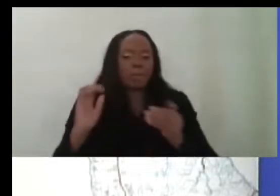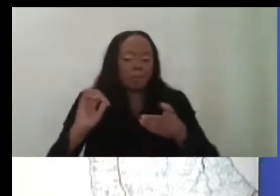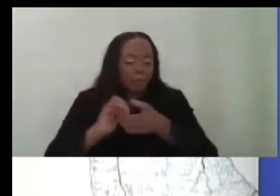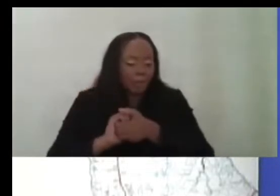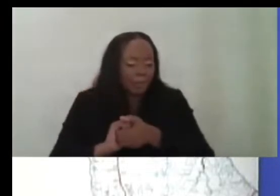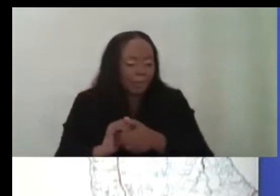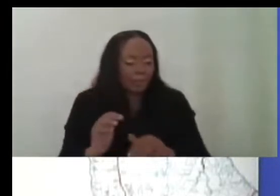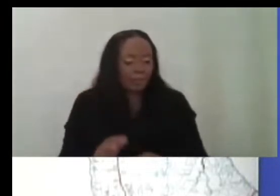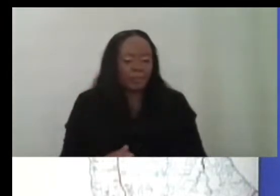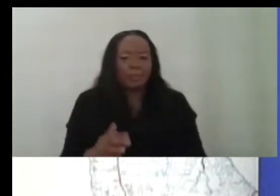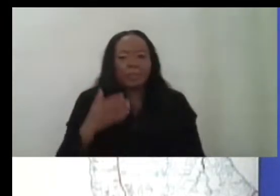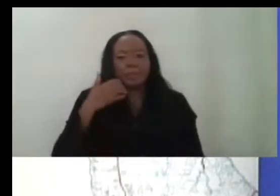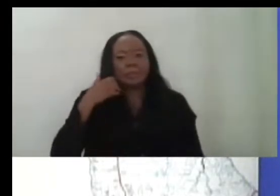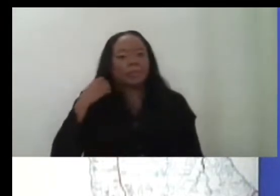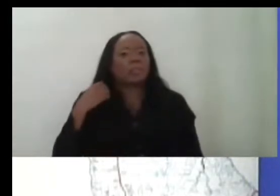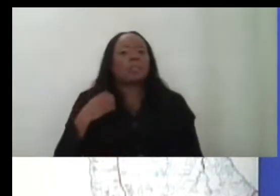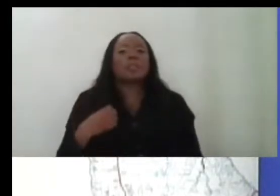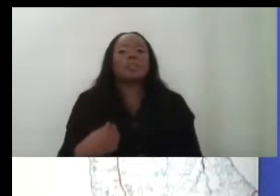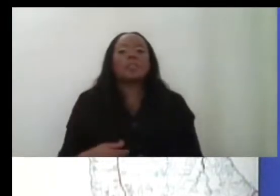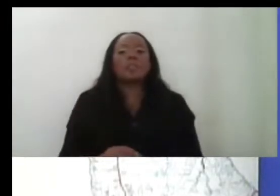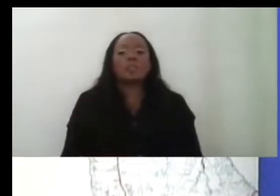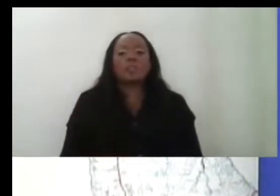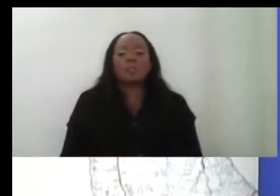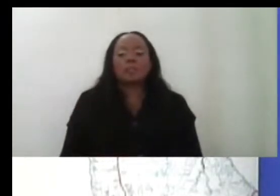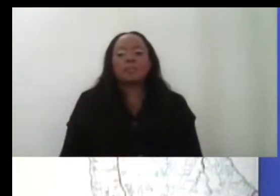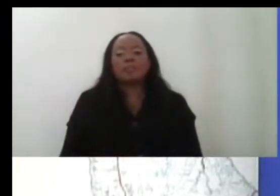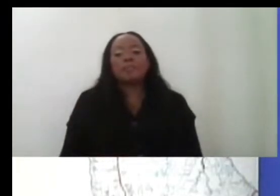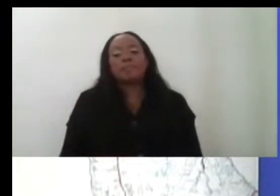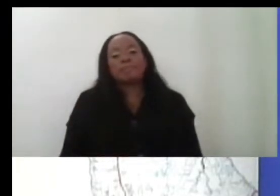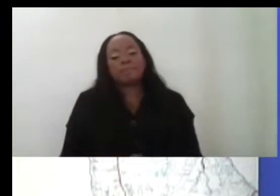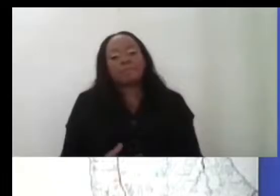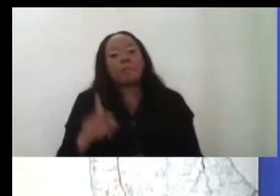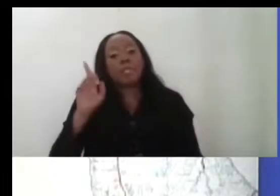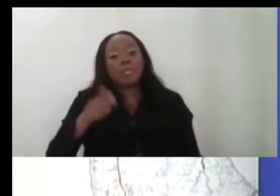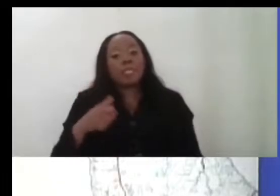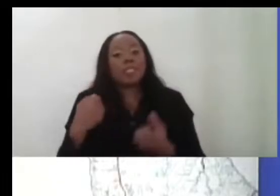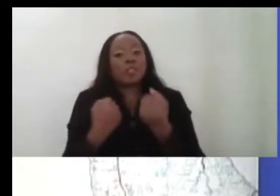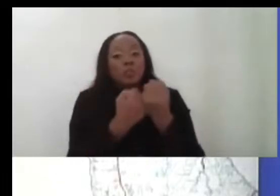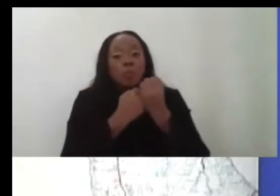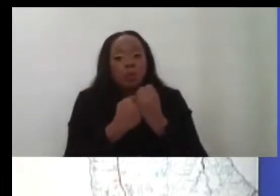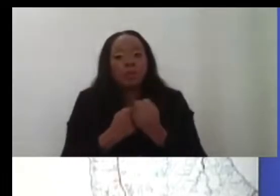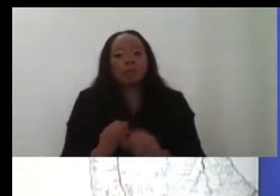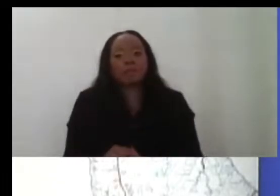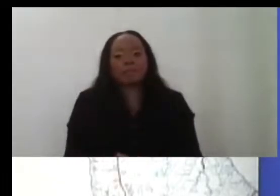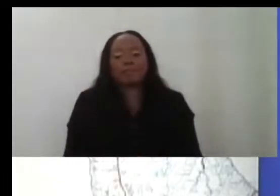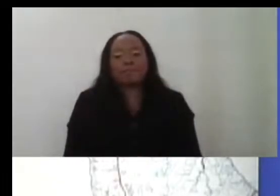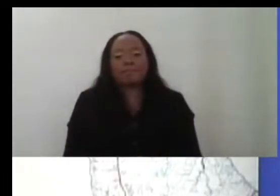now come to tackle the uncomfortable conversation on insurance.